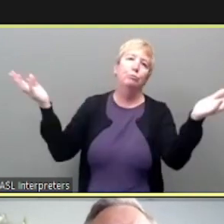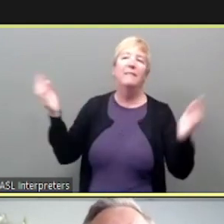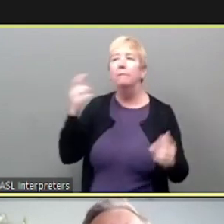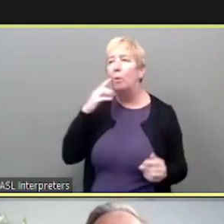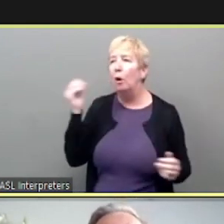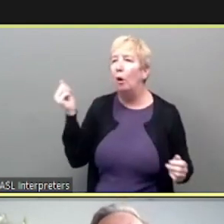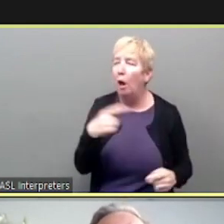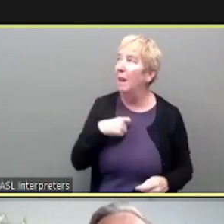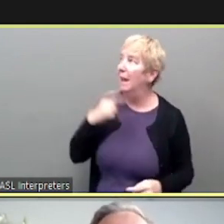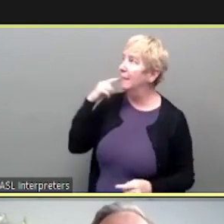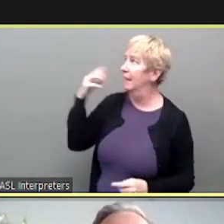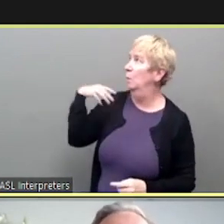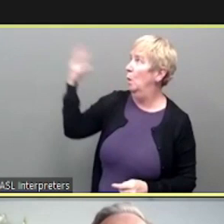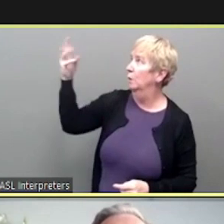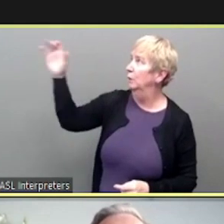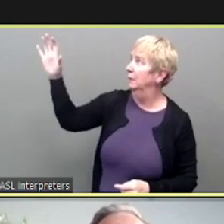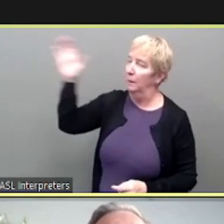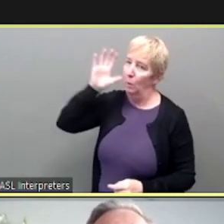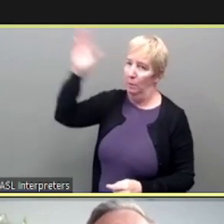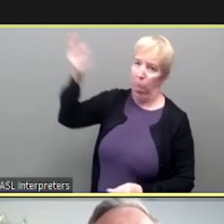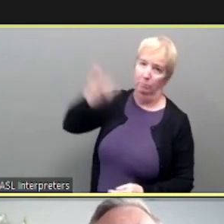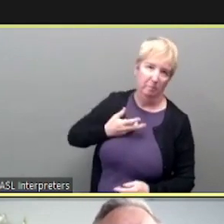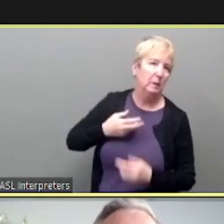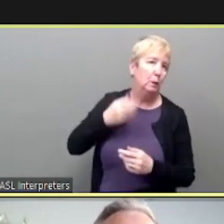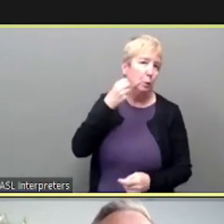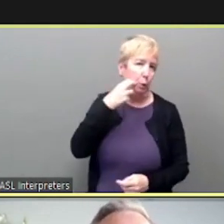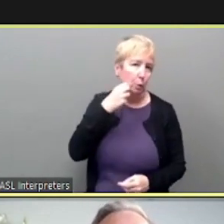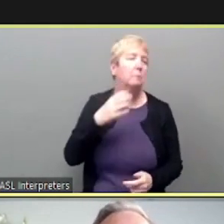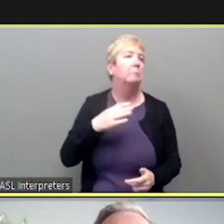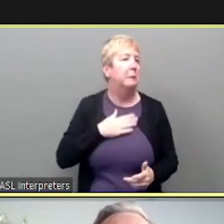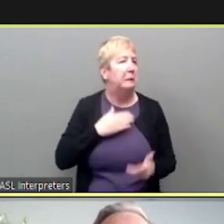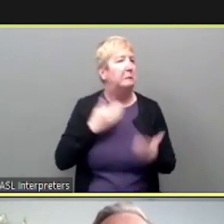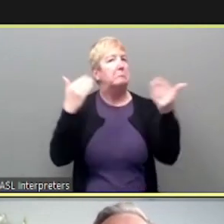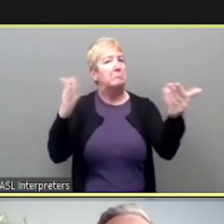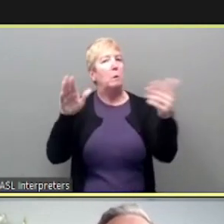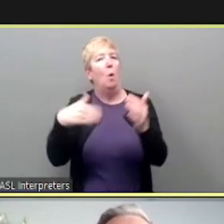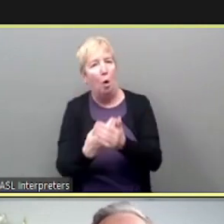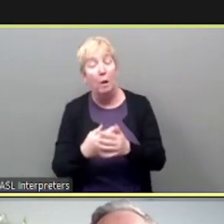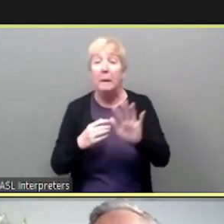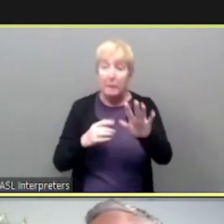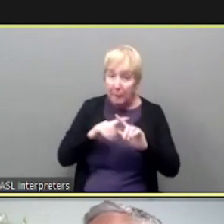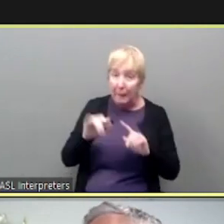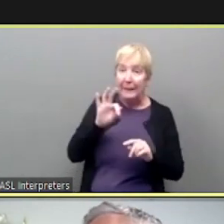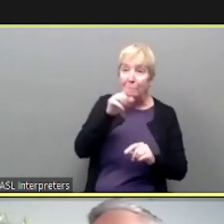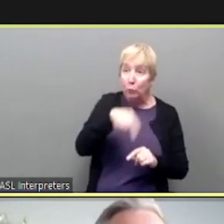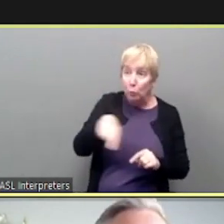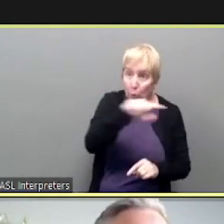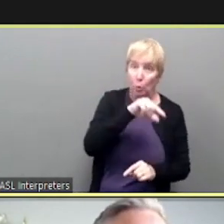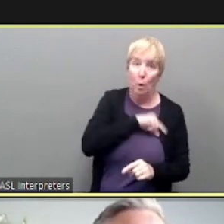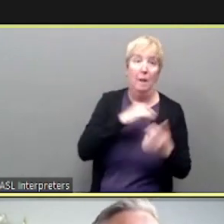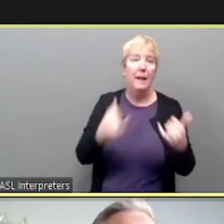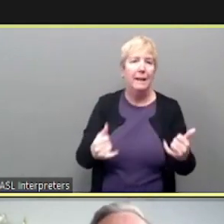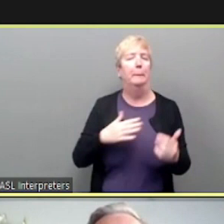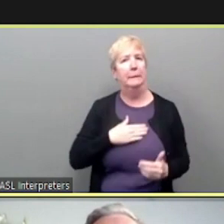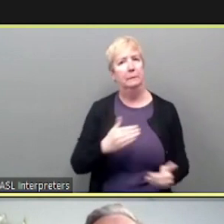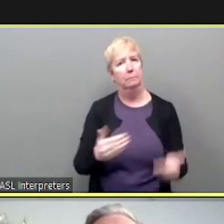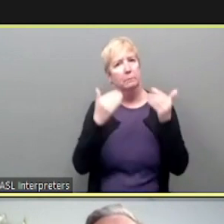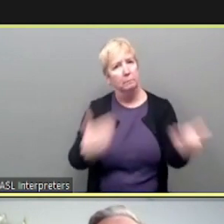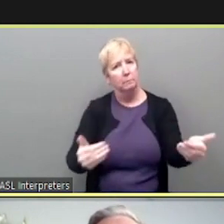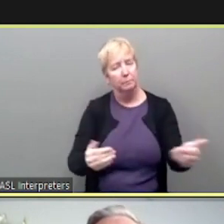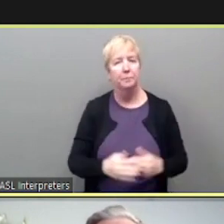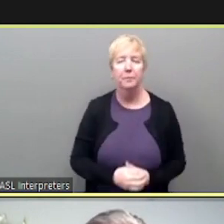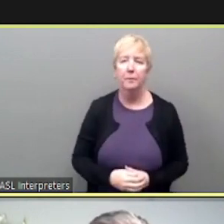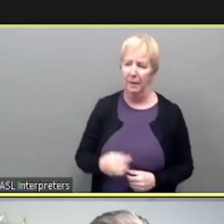everyone. So for now, if you meet the criteria, please, please get your booster shot. I was going to hold up my phone with